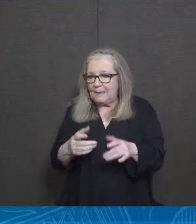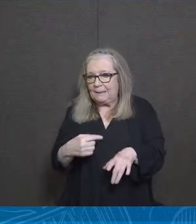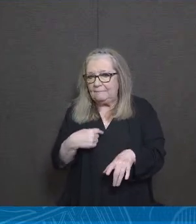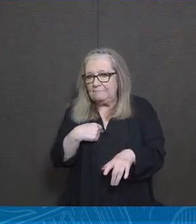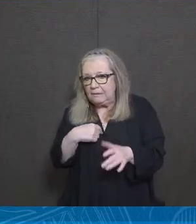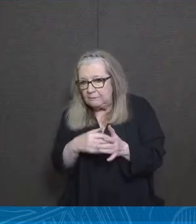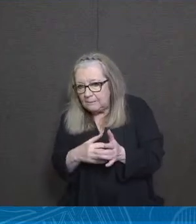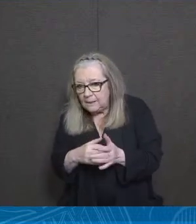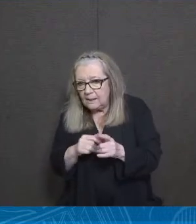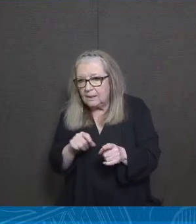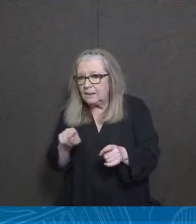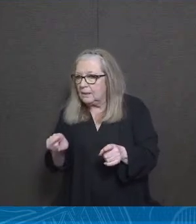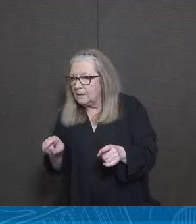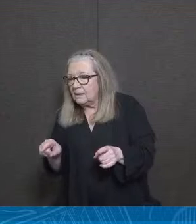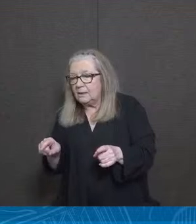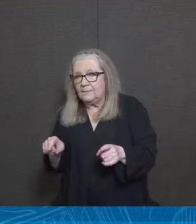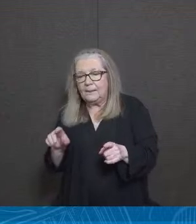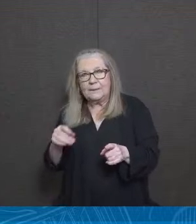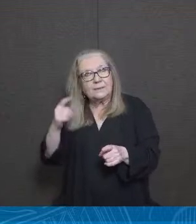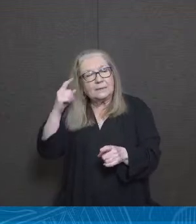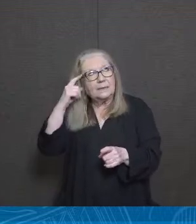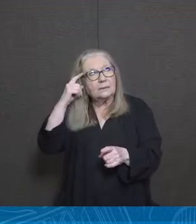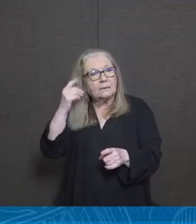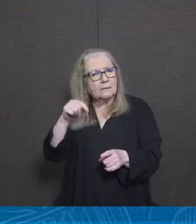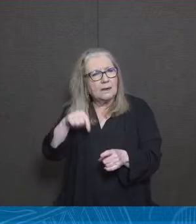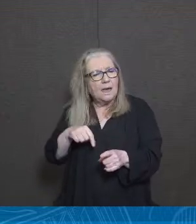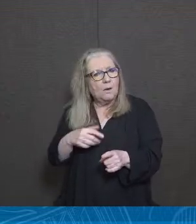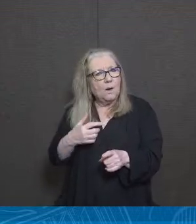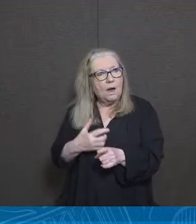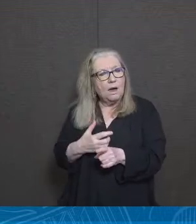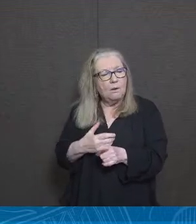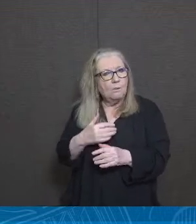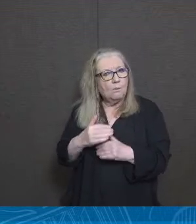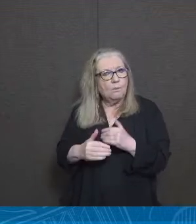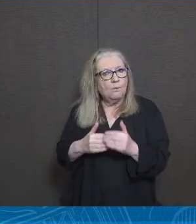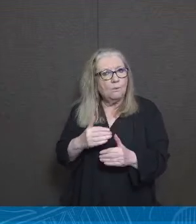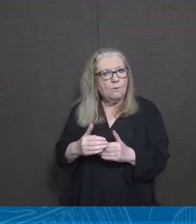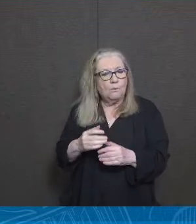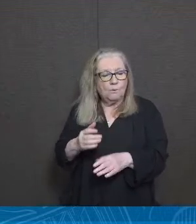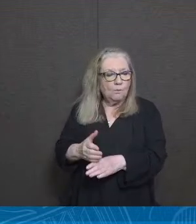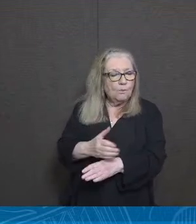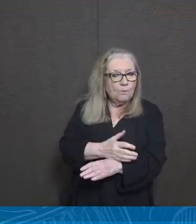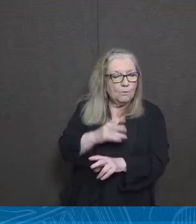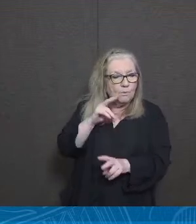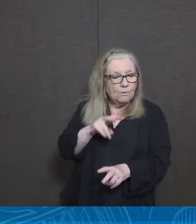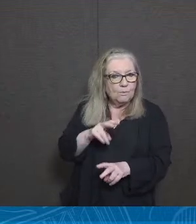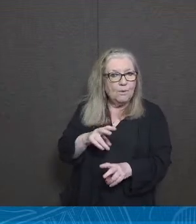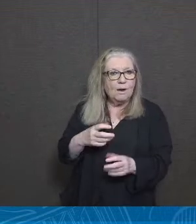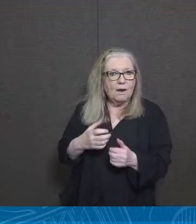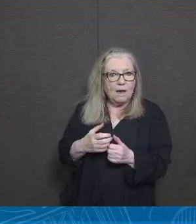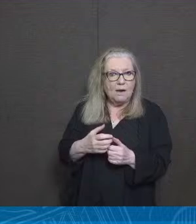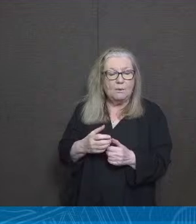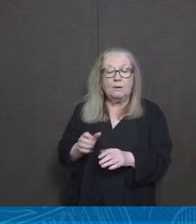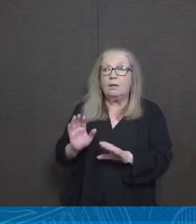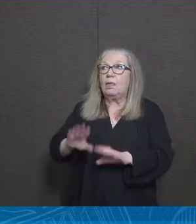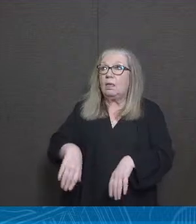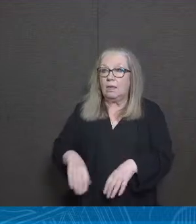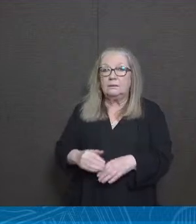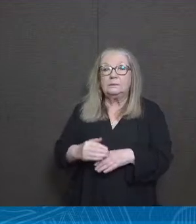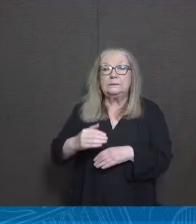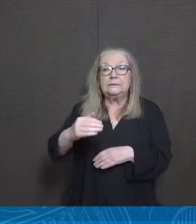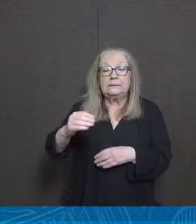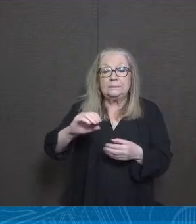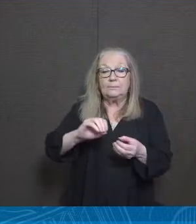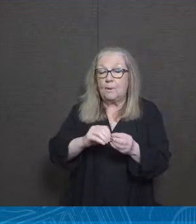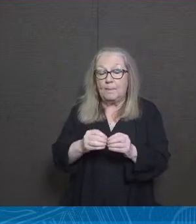move now to address now before they actually become, a problem later. So I guess this is also